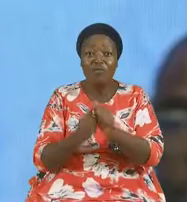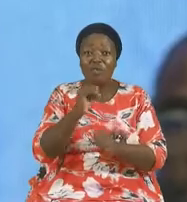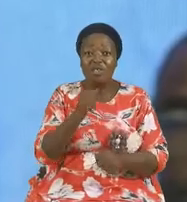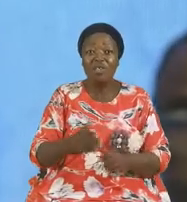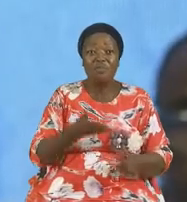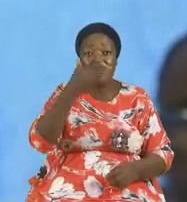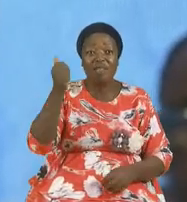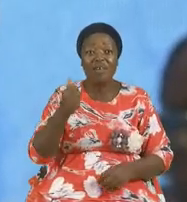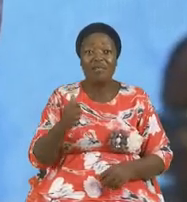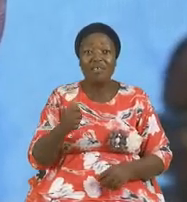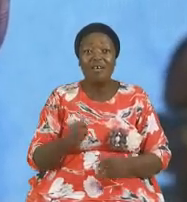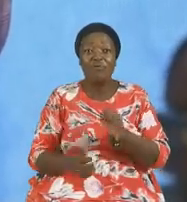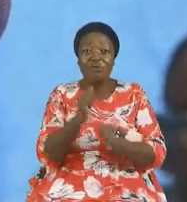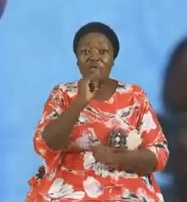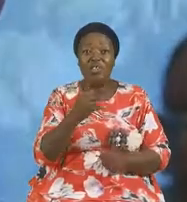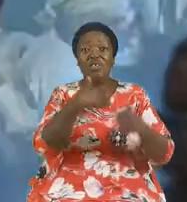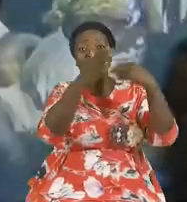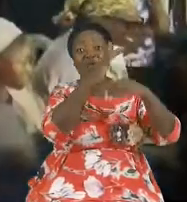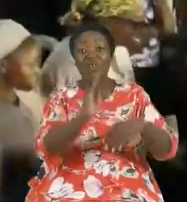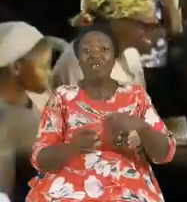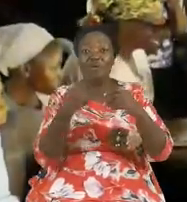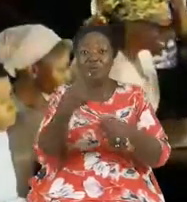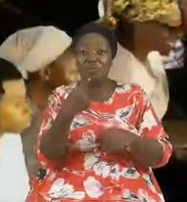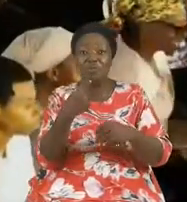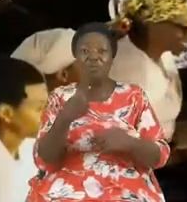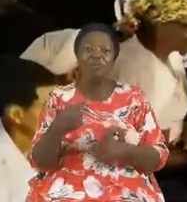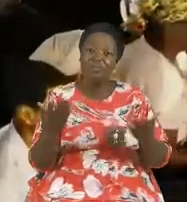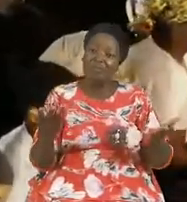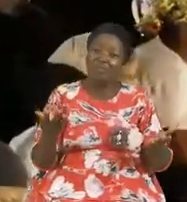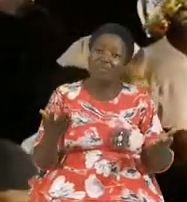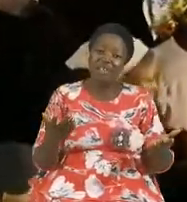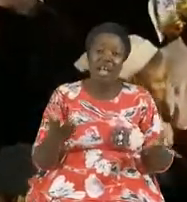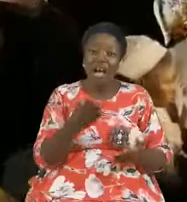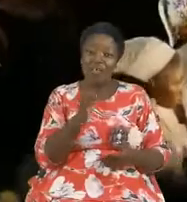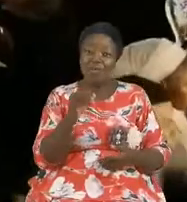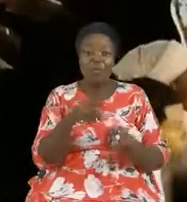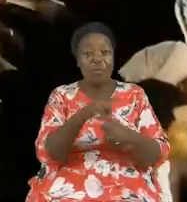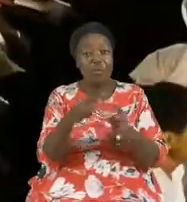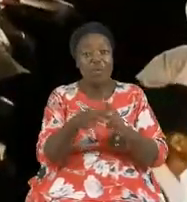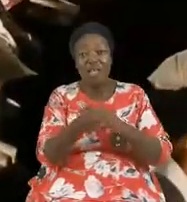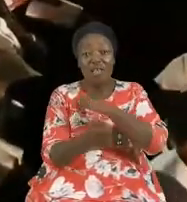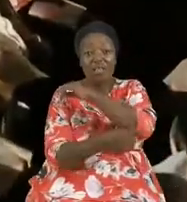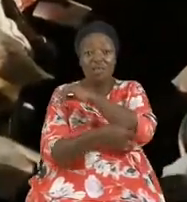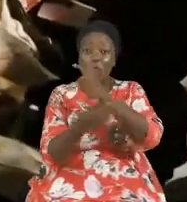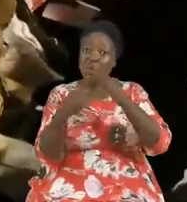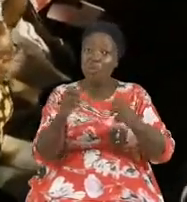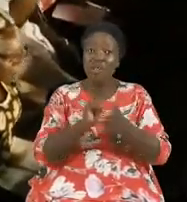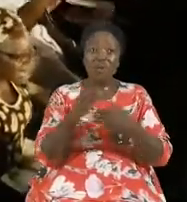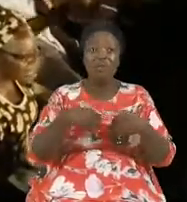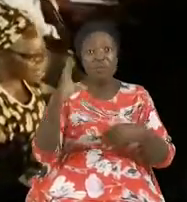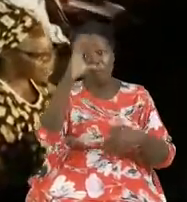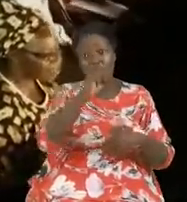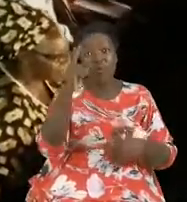one is greater? Which one is better? Which one is heavenly? And so, when